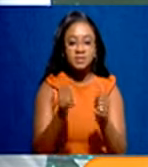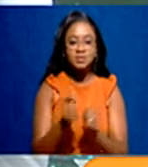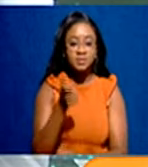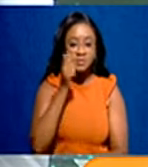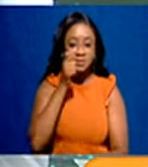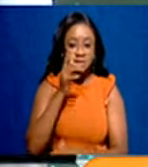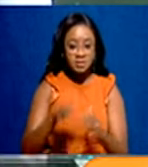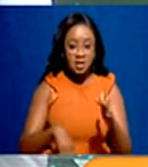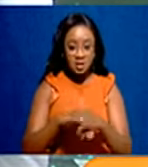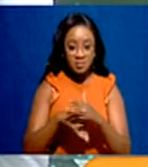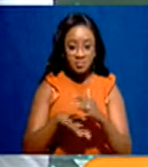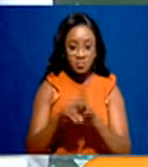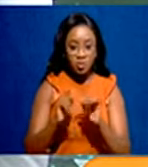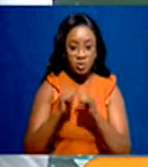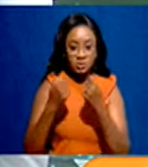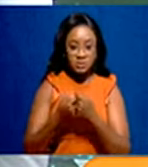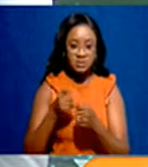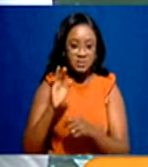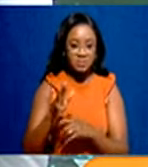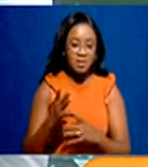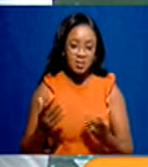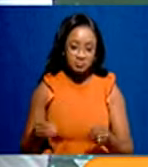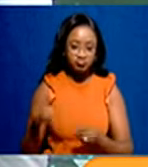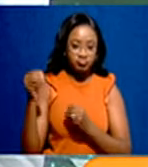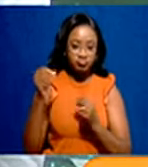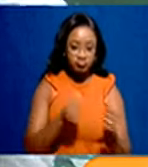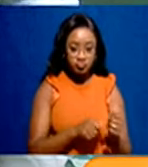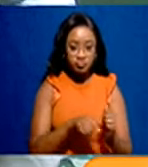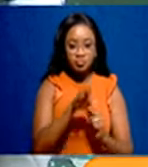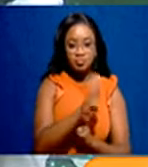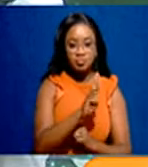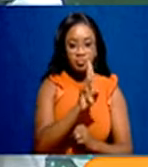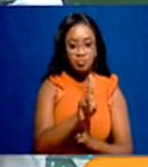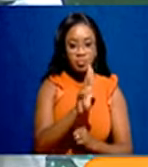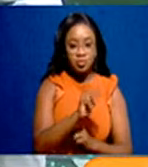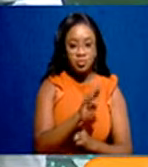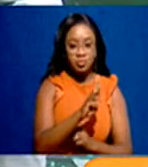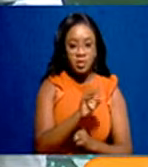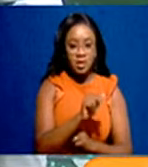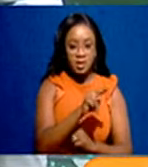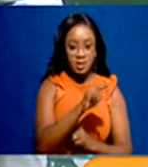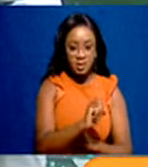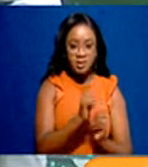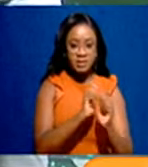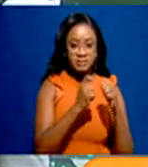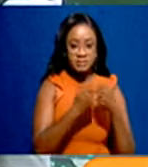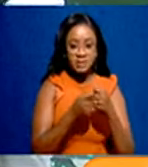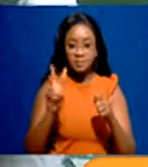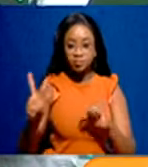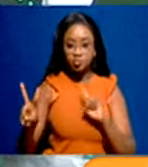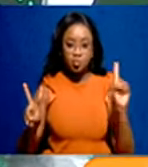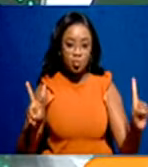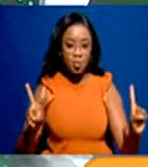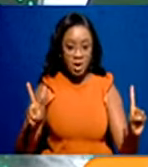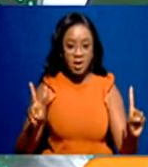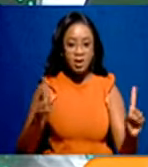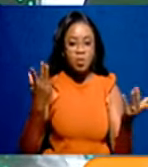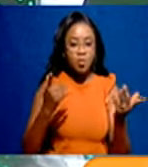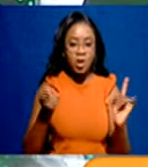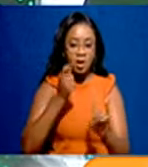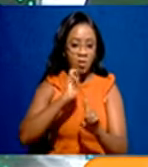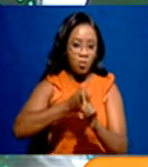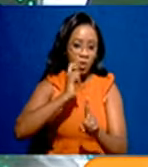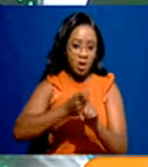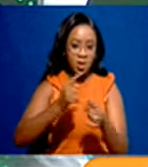Well, Tusker survived a late scare to edge out little-known Bumbani Stars 2-1 in a fiercely